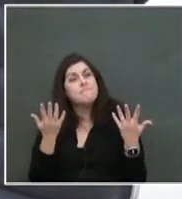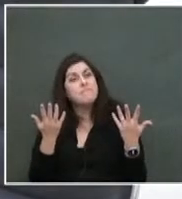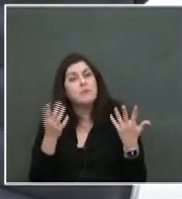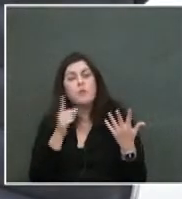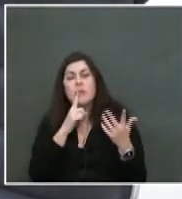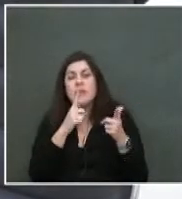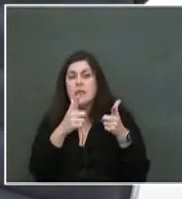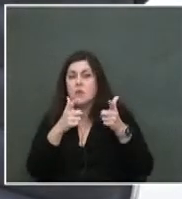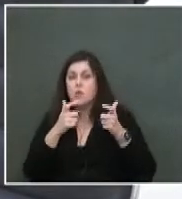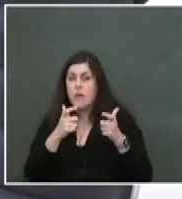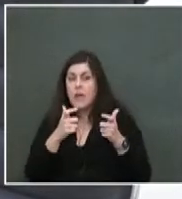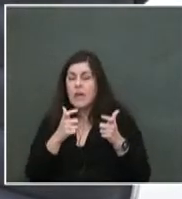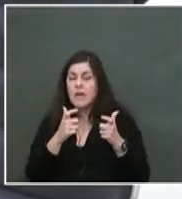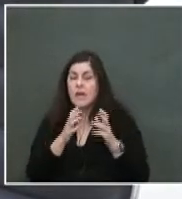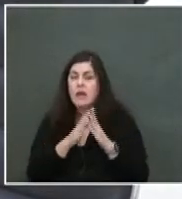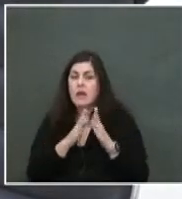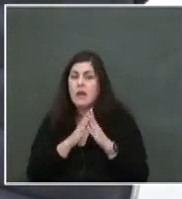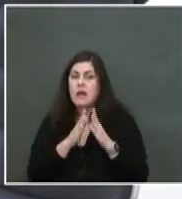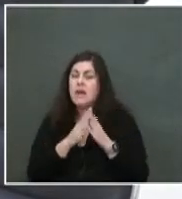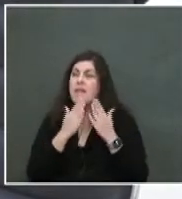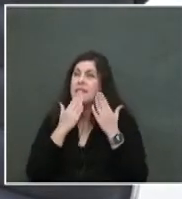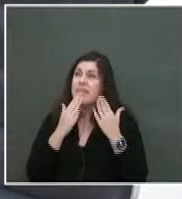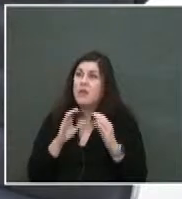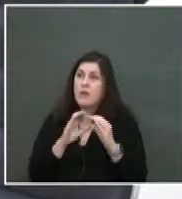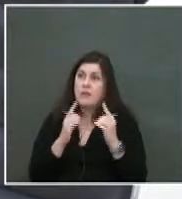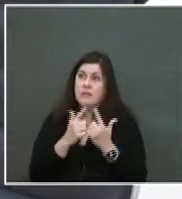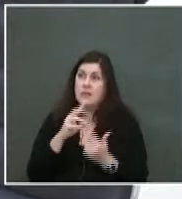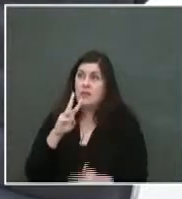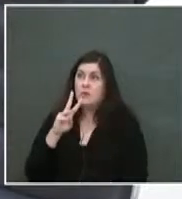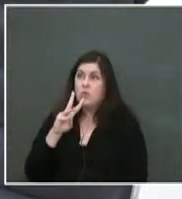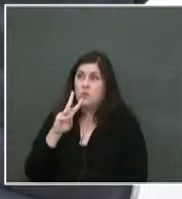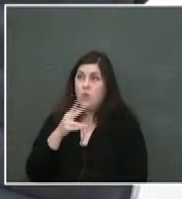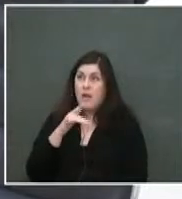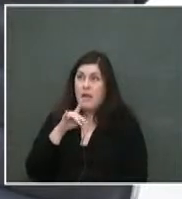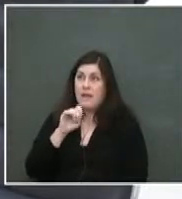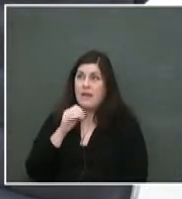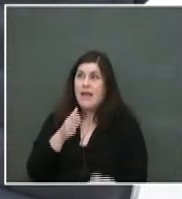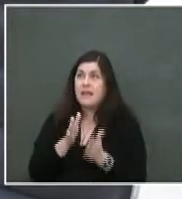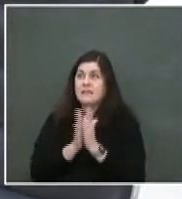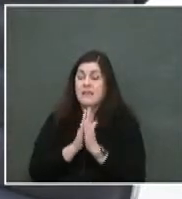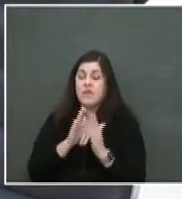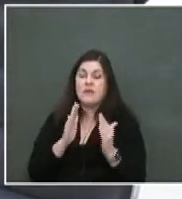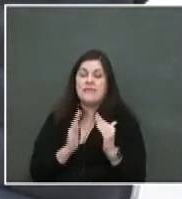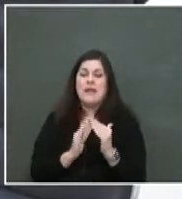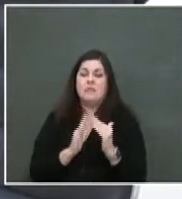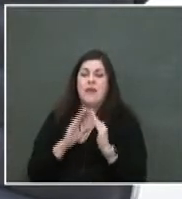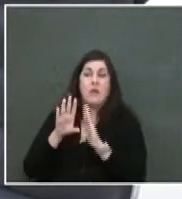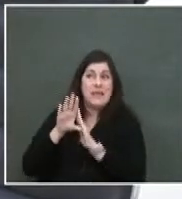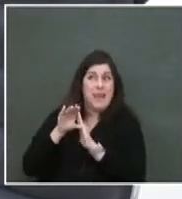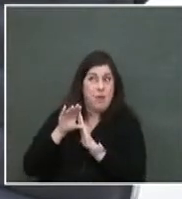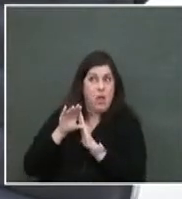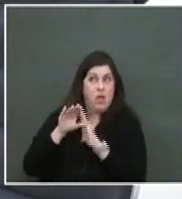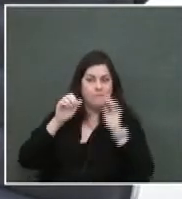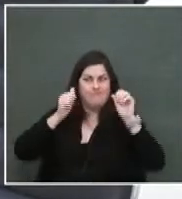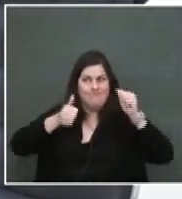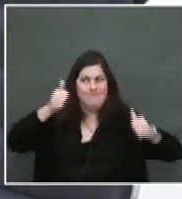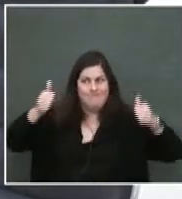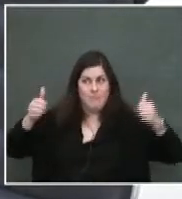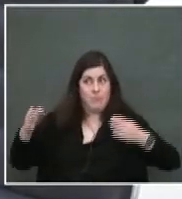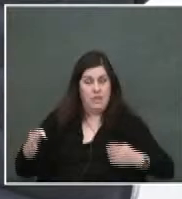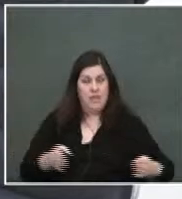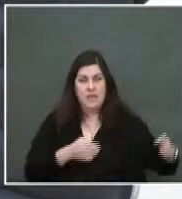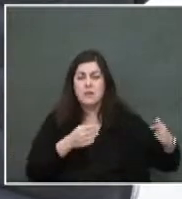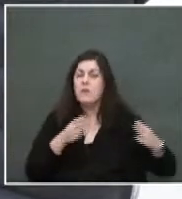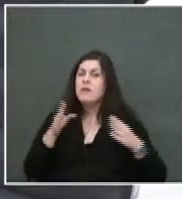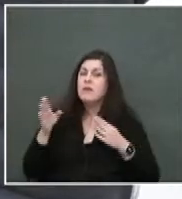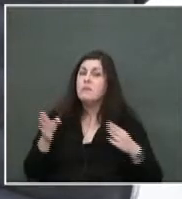Really quick, I did thank you, Councilman White, for asking about the downtown camera plan. Do we have any